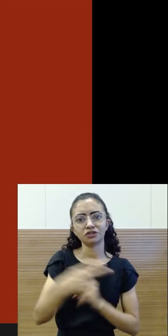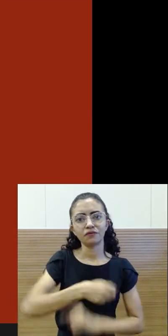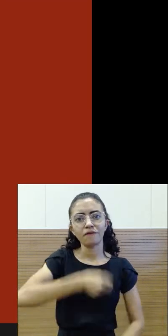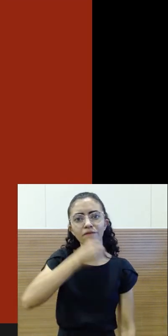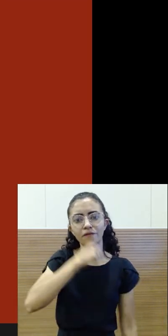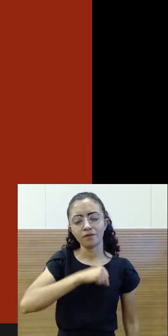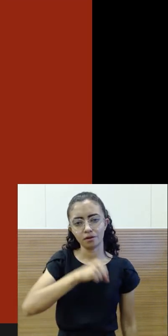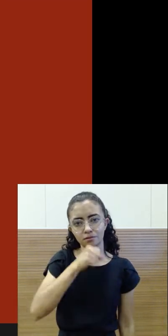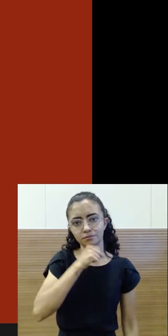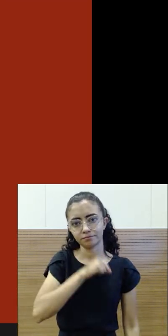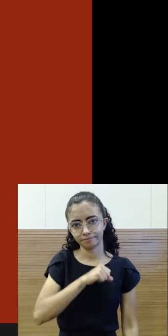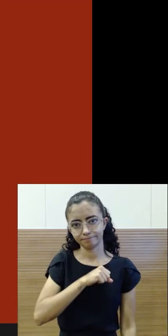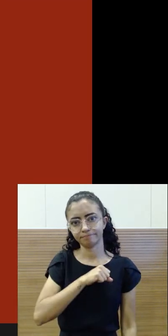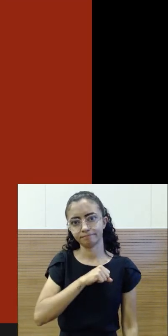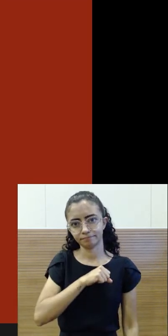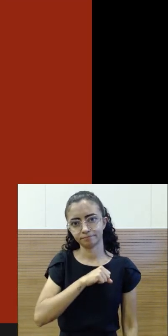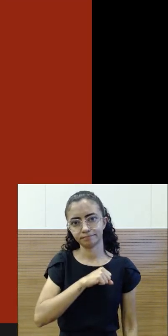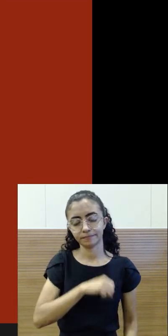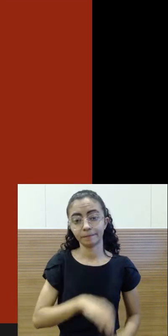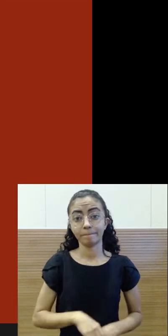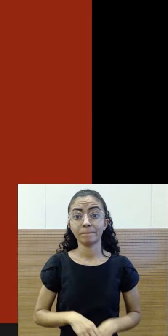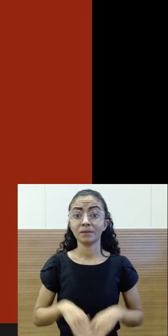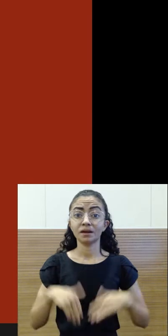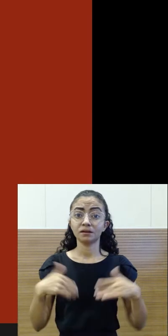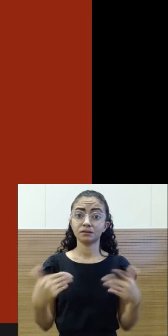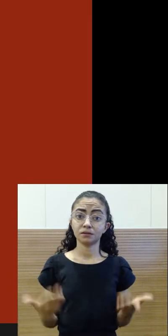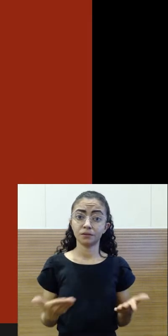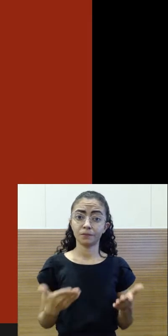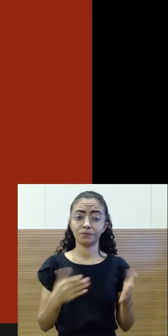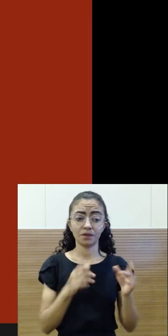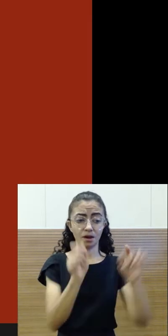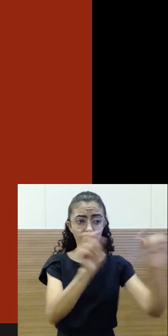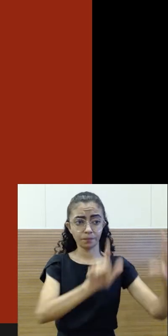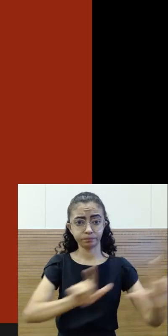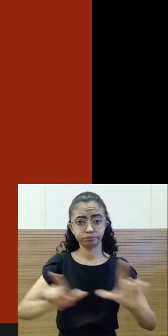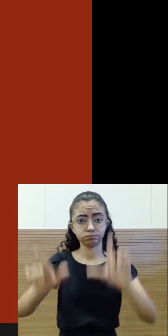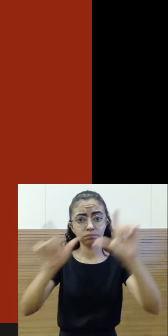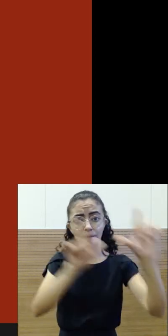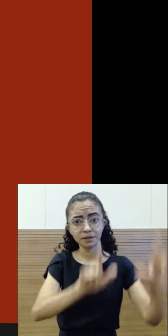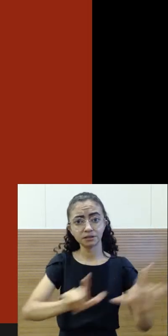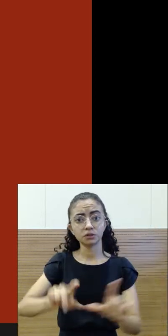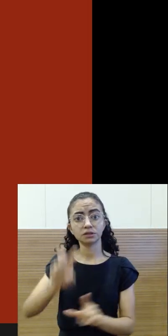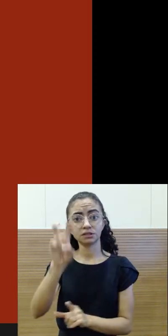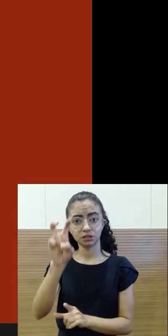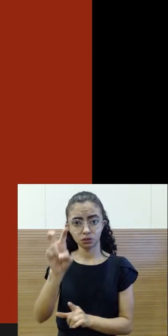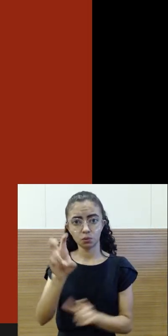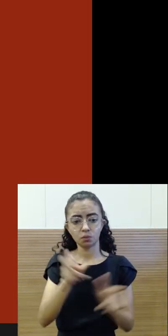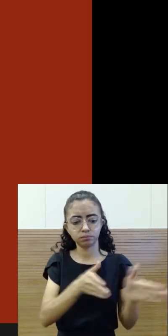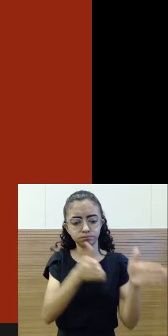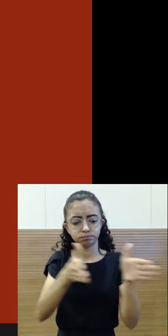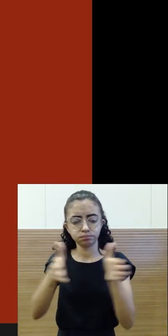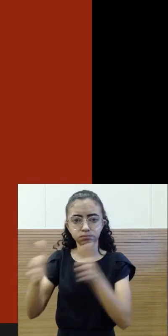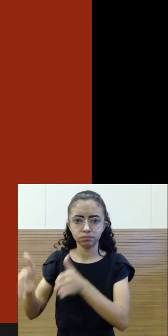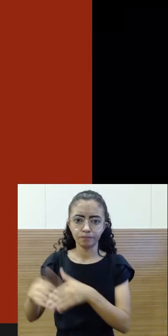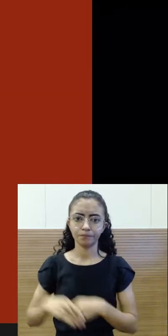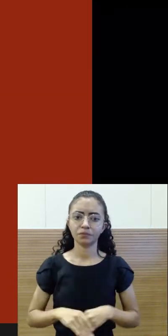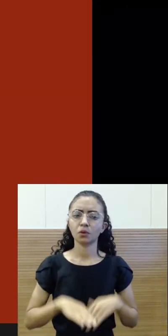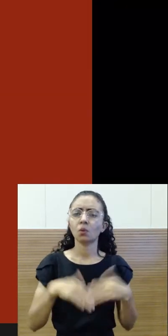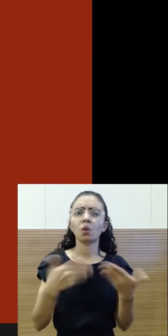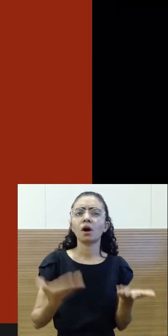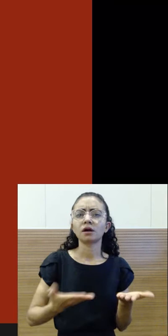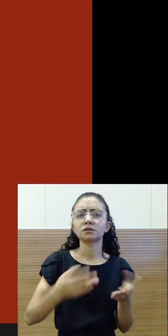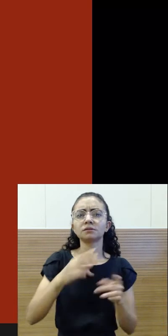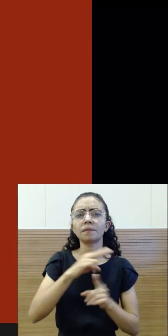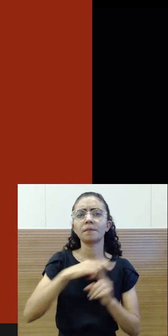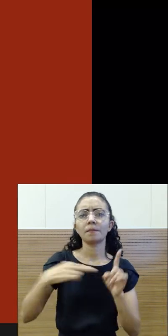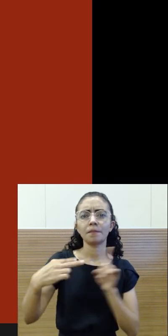This presentation is in 5 parts. First, what paradigms are. Then, the origins of nutrition